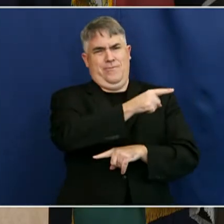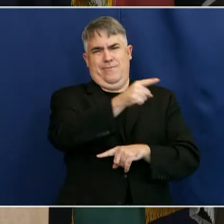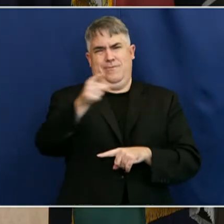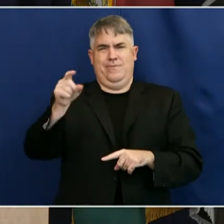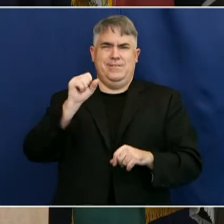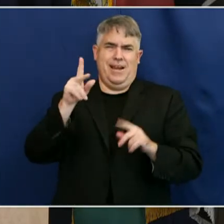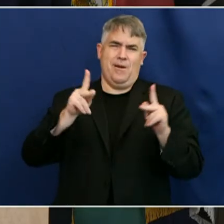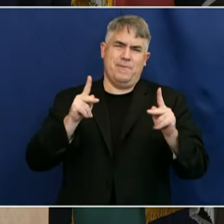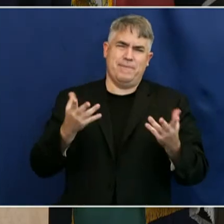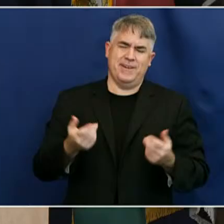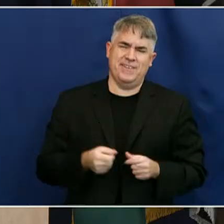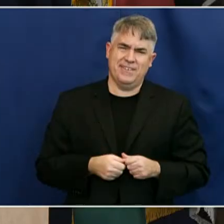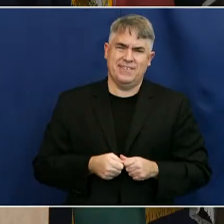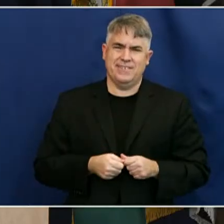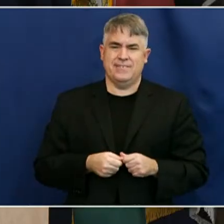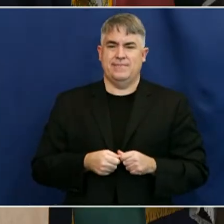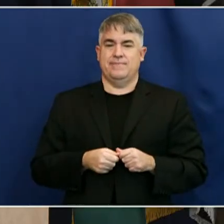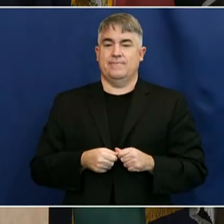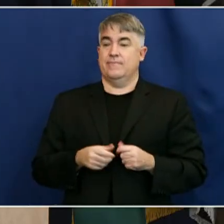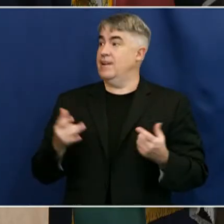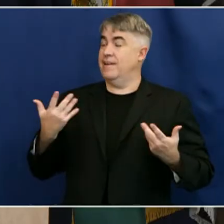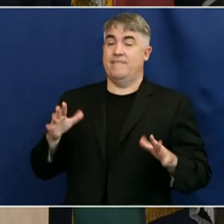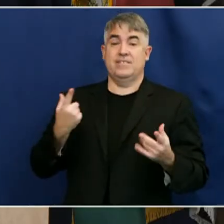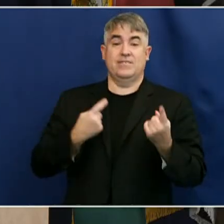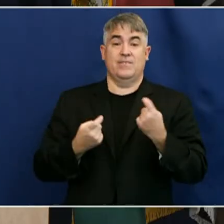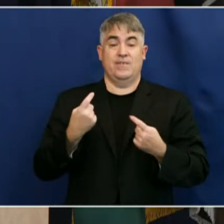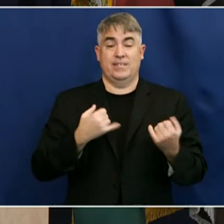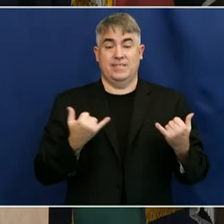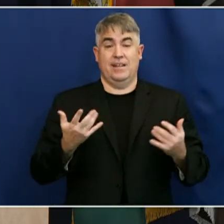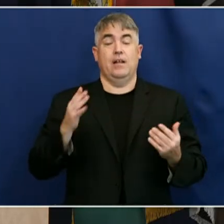All right, that concludes our briefing for today.